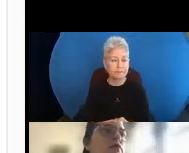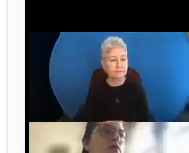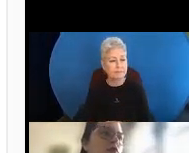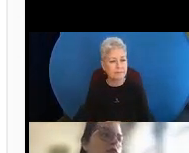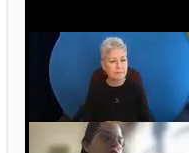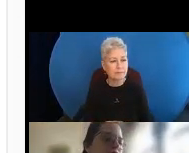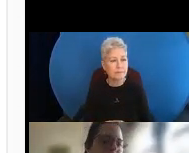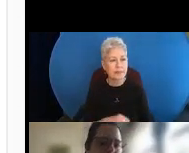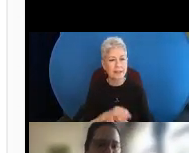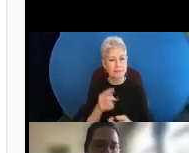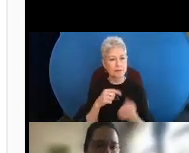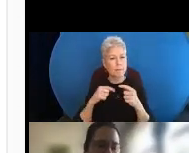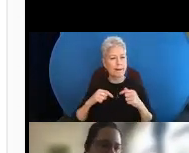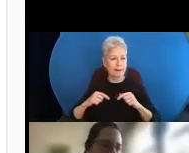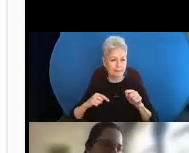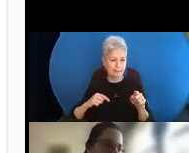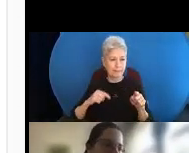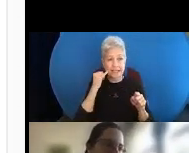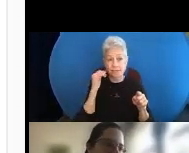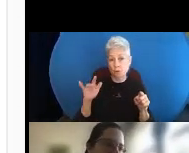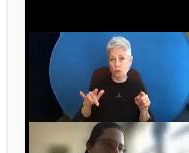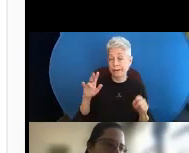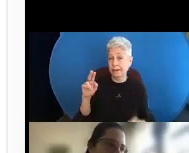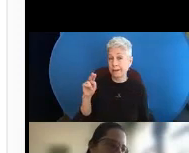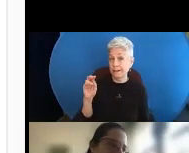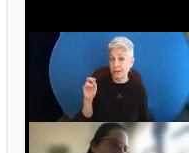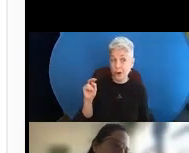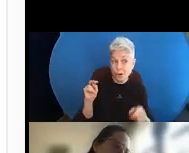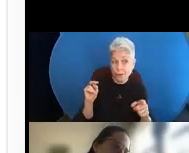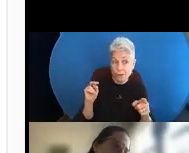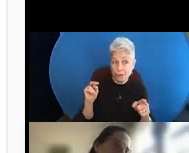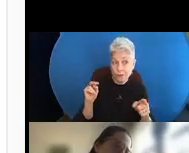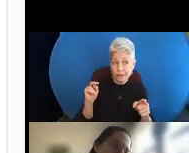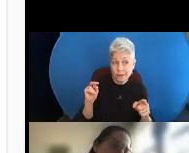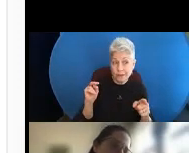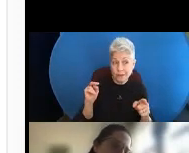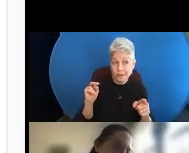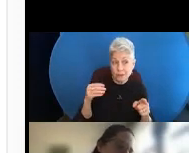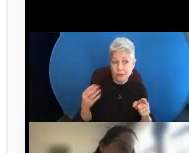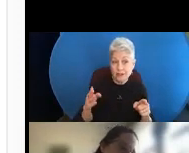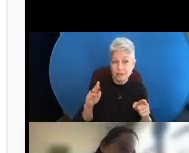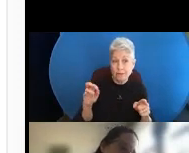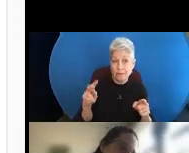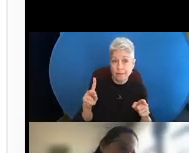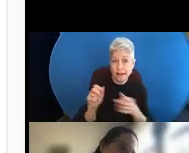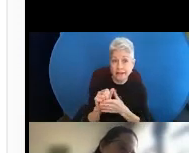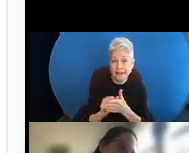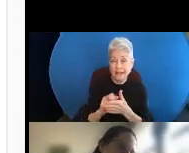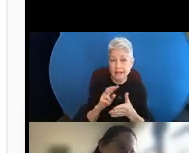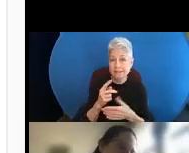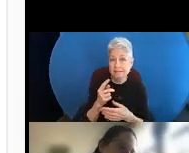So moving back up, if you click on no, it says you indicated that you cannot provide